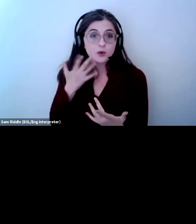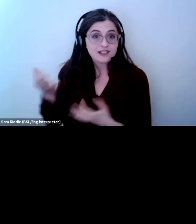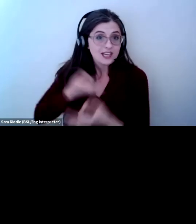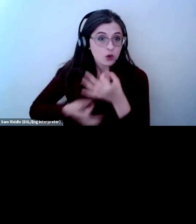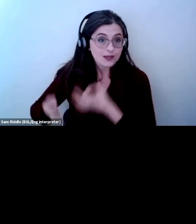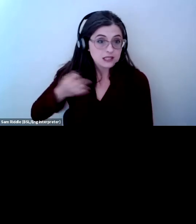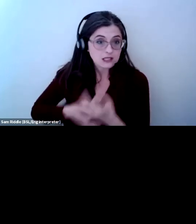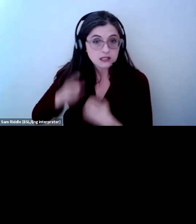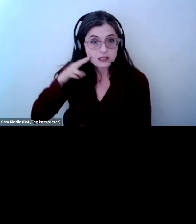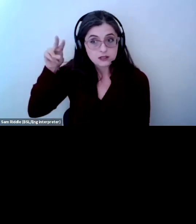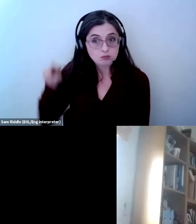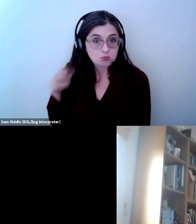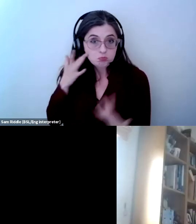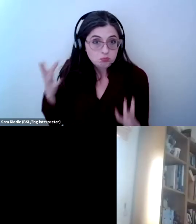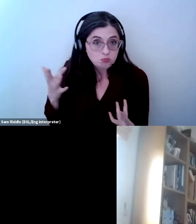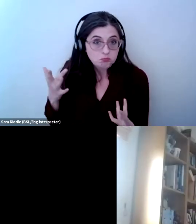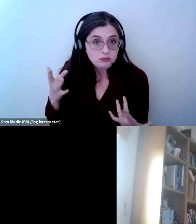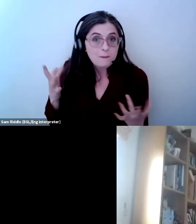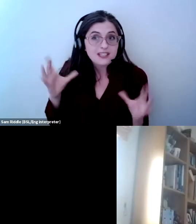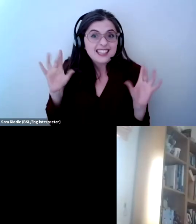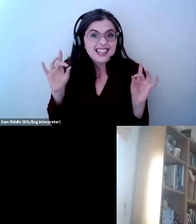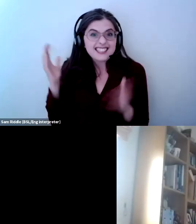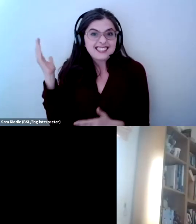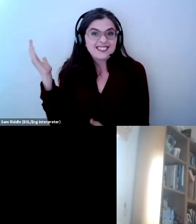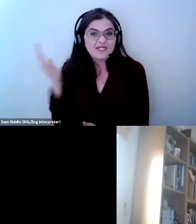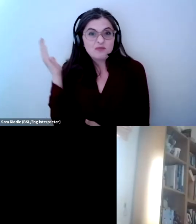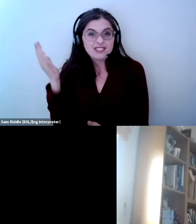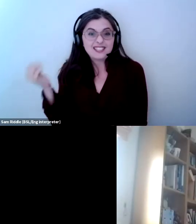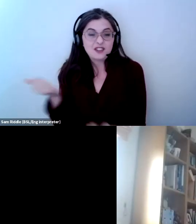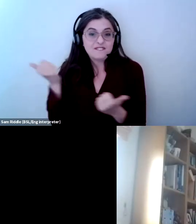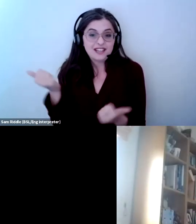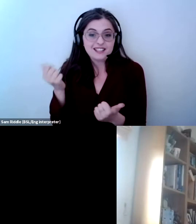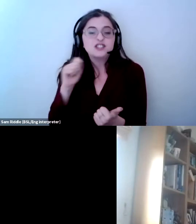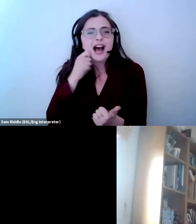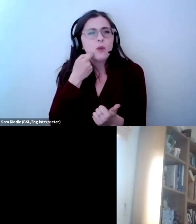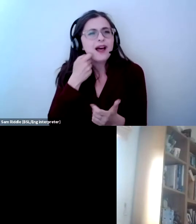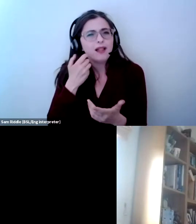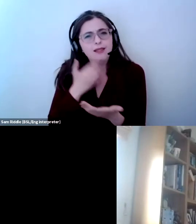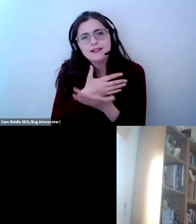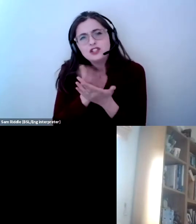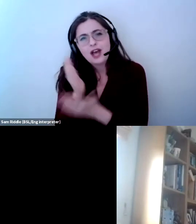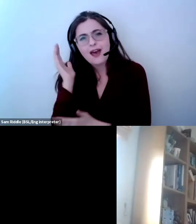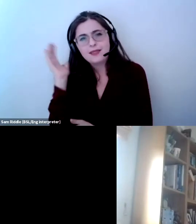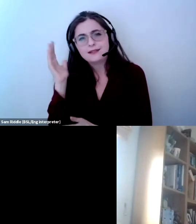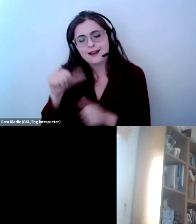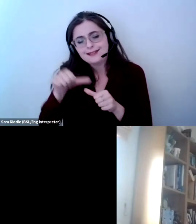Just see if there's any questions come through. So that's the end of my presentation. Yeah, I'll share the slides afterwards.